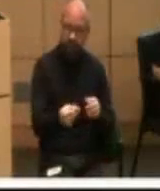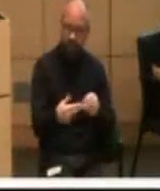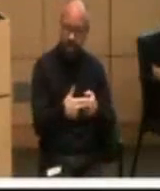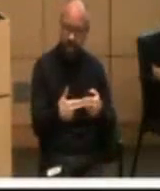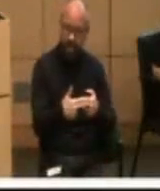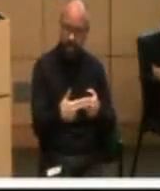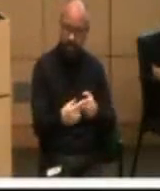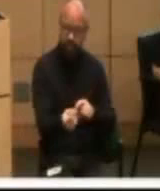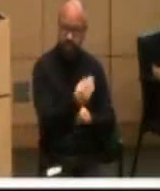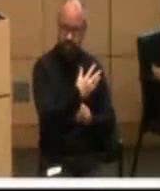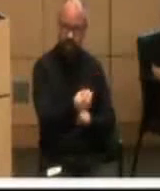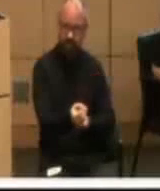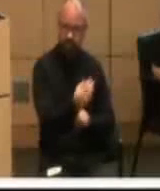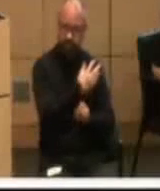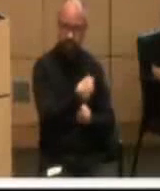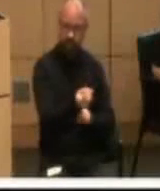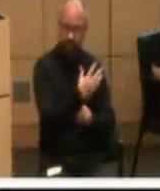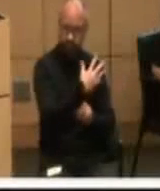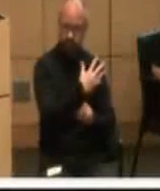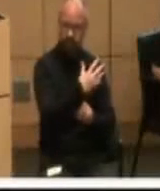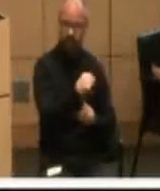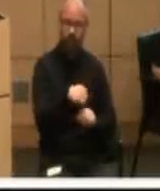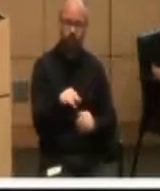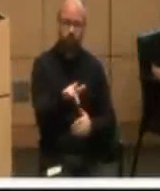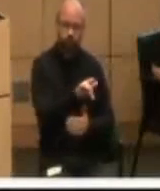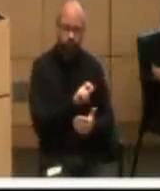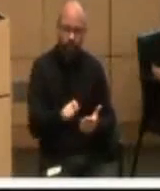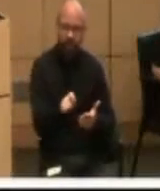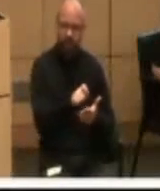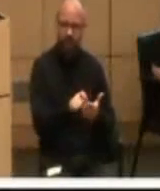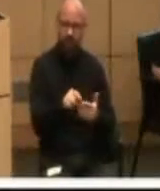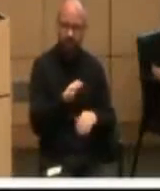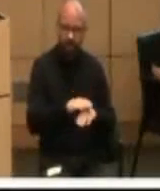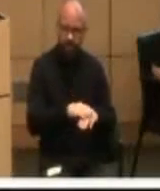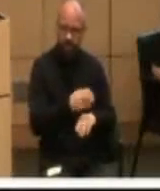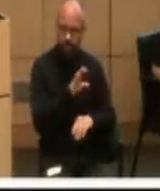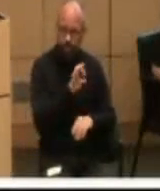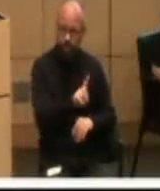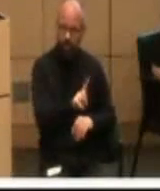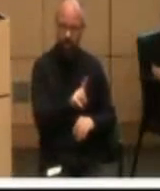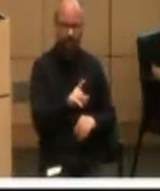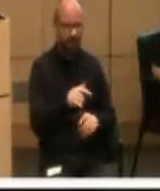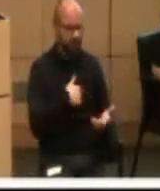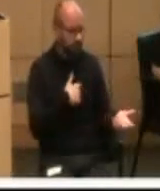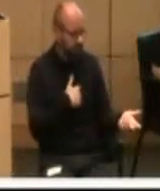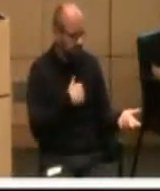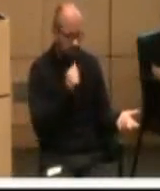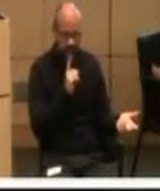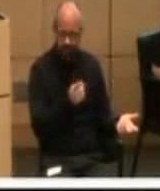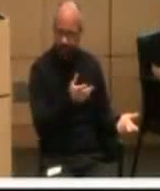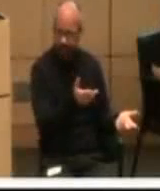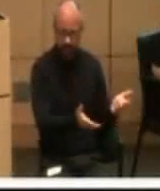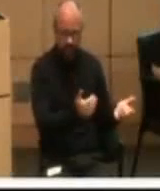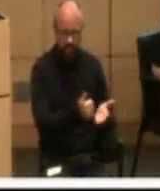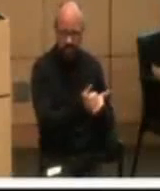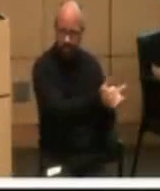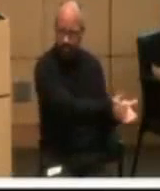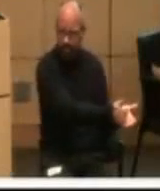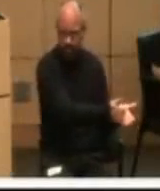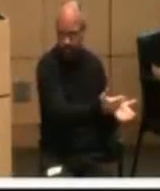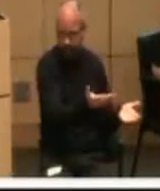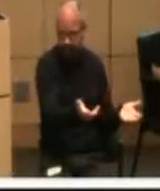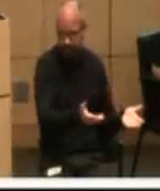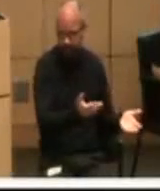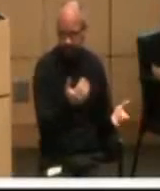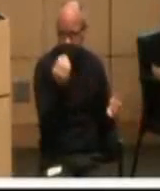using things to, you know, you're circling things on the board and things like that. And I'm not sure if that would be helpful at all, but I'm thinking